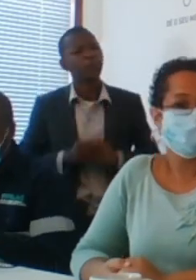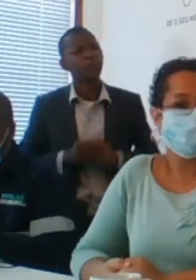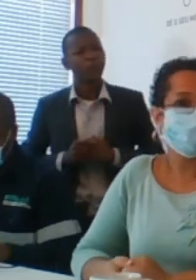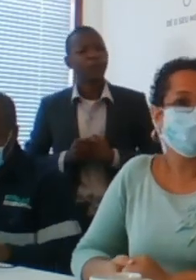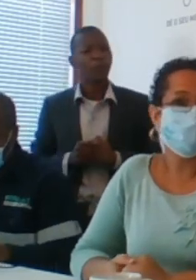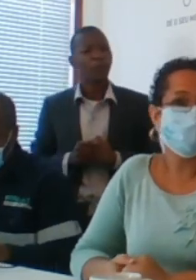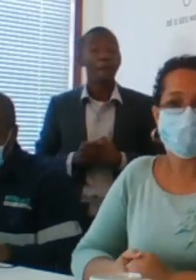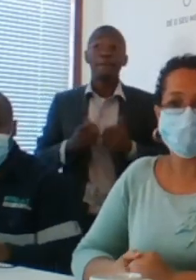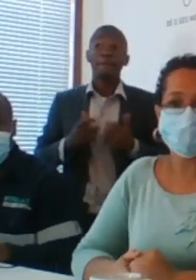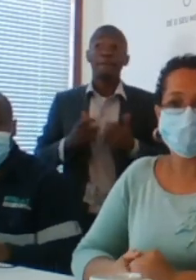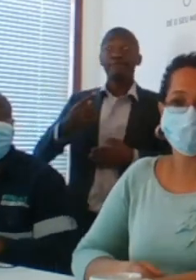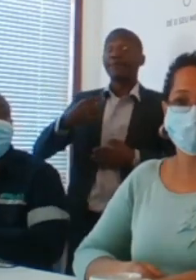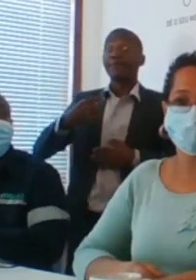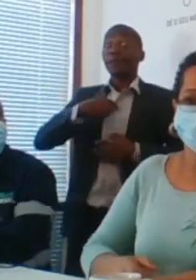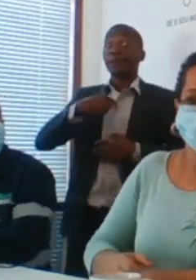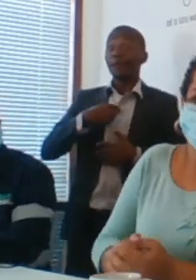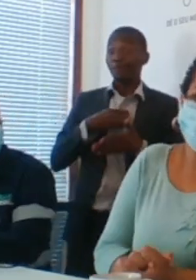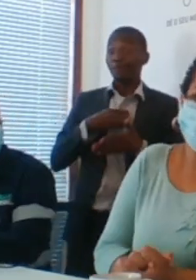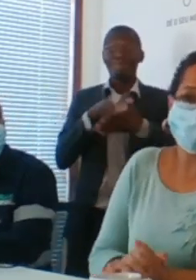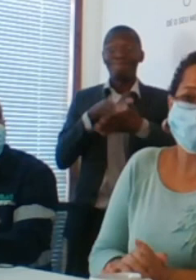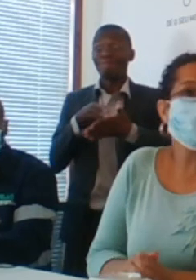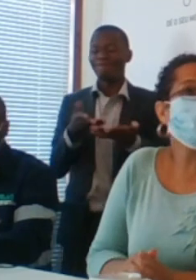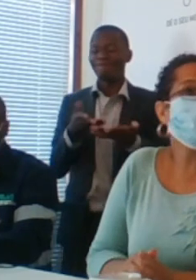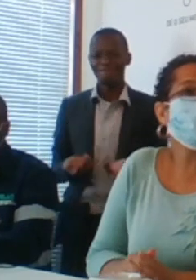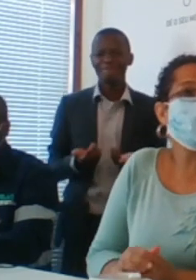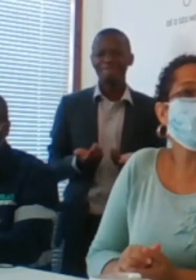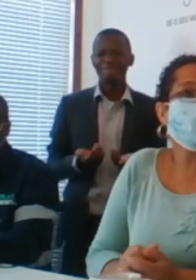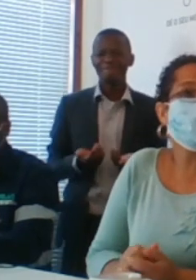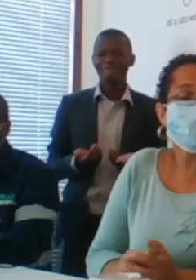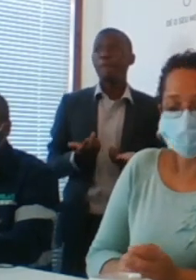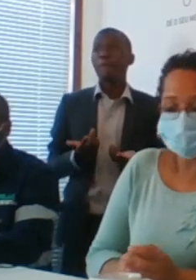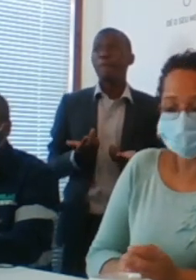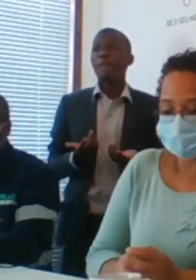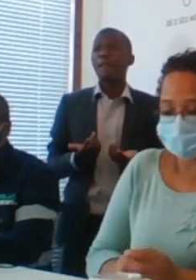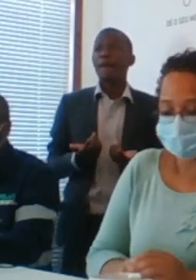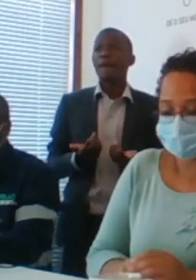Well, my biggest challenge to success,